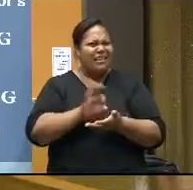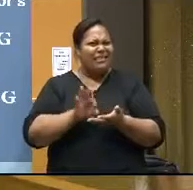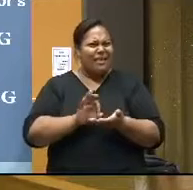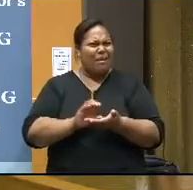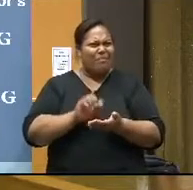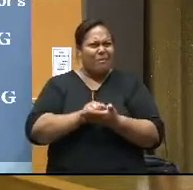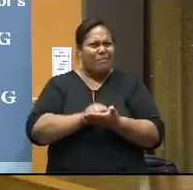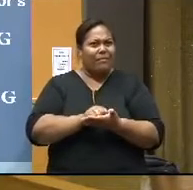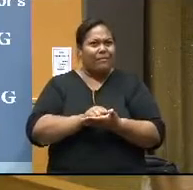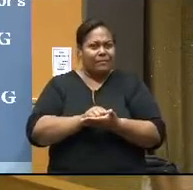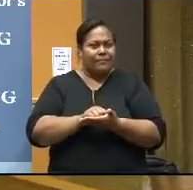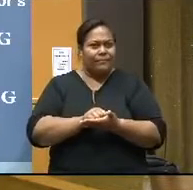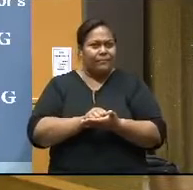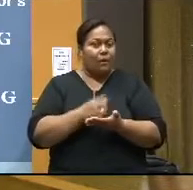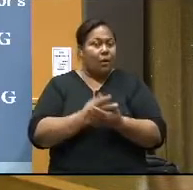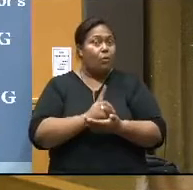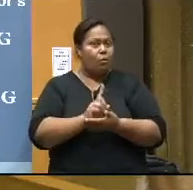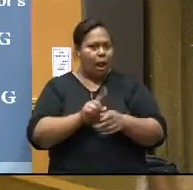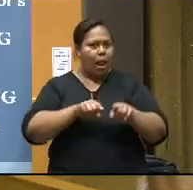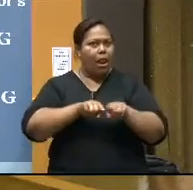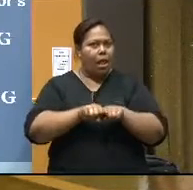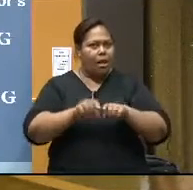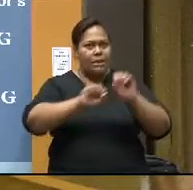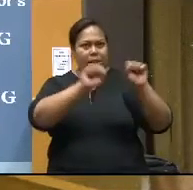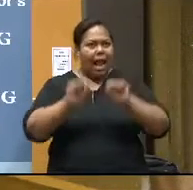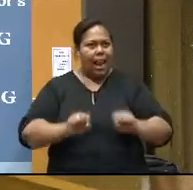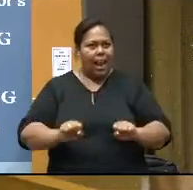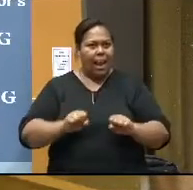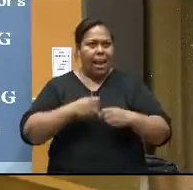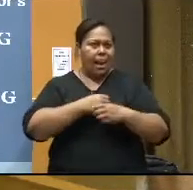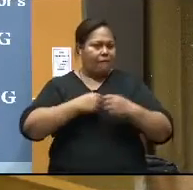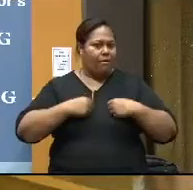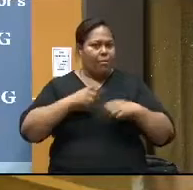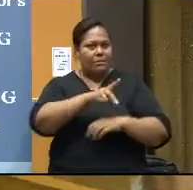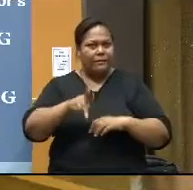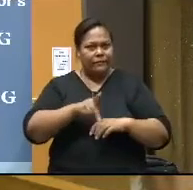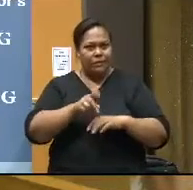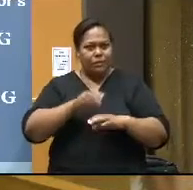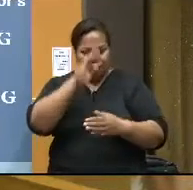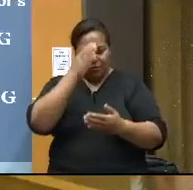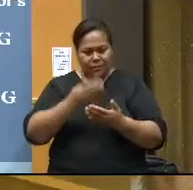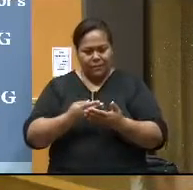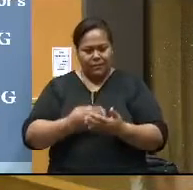what is the learning style of our Pacific students.